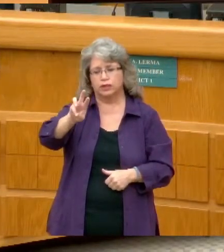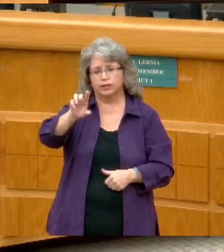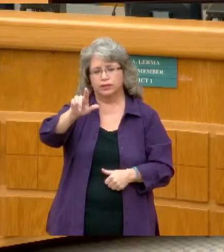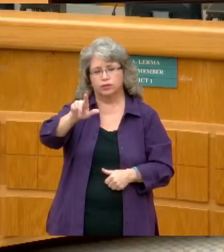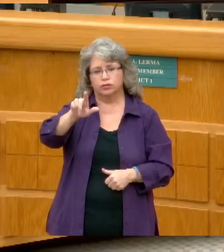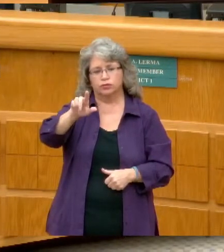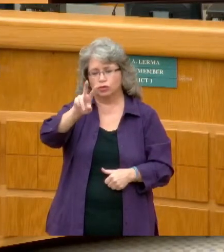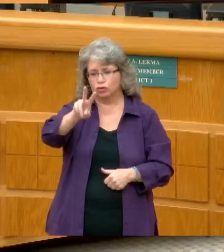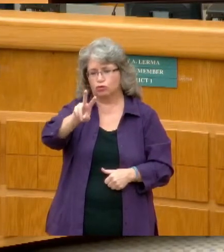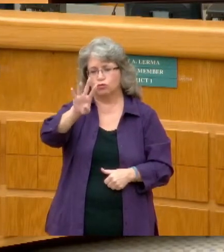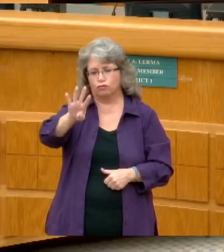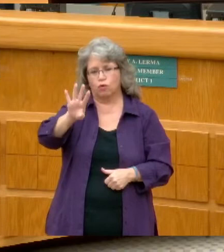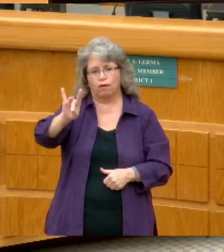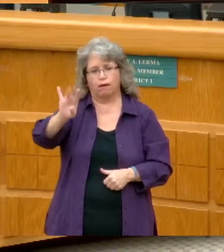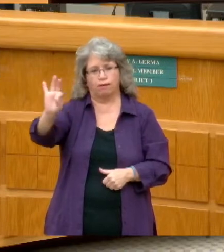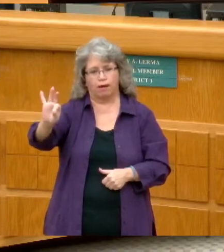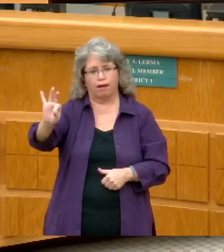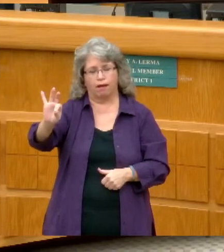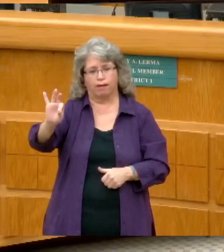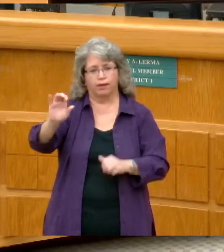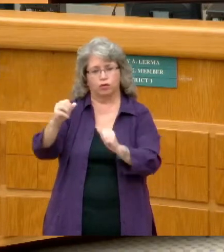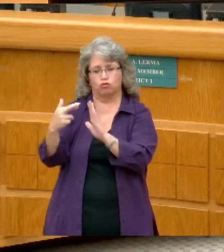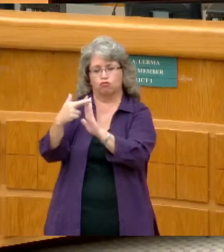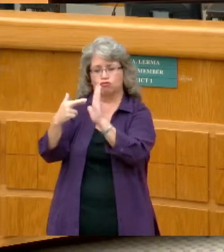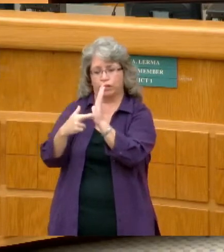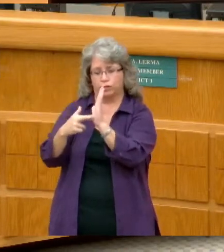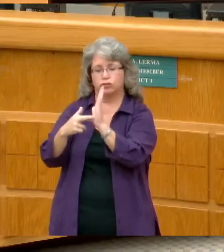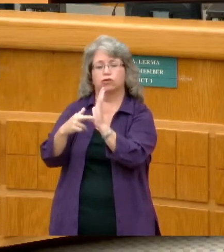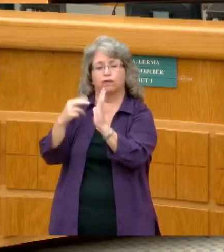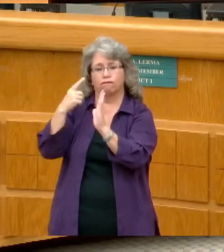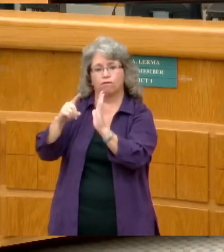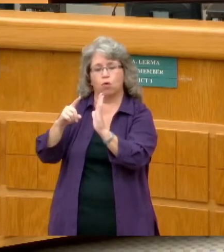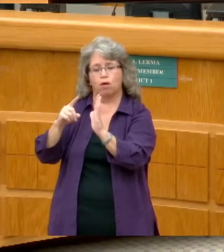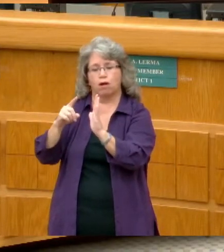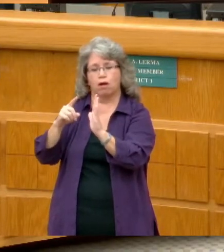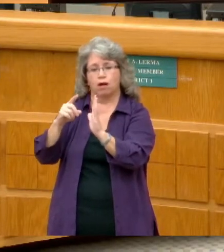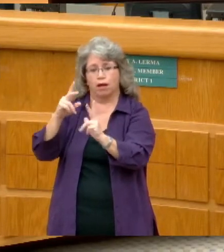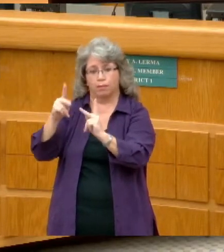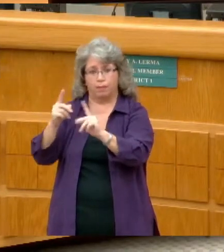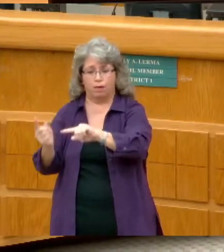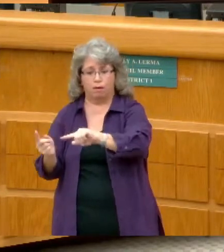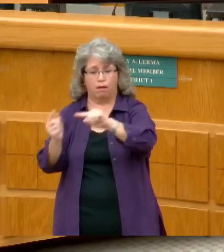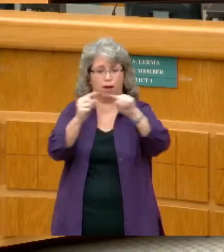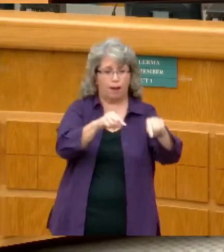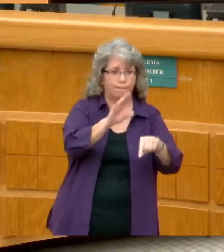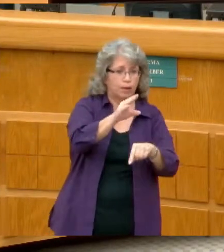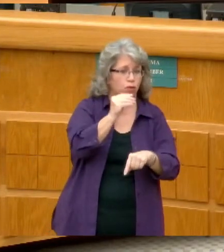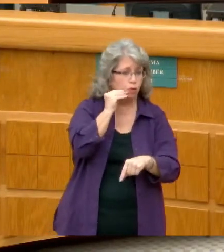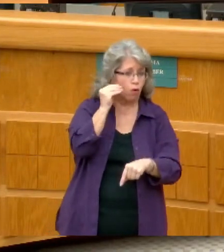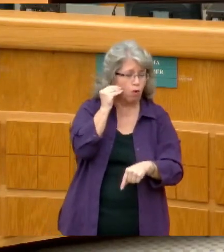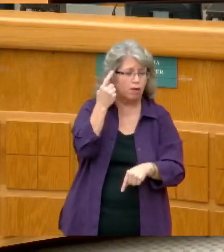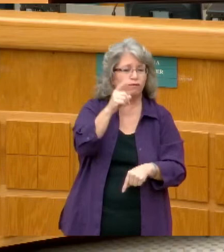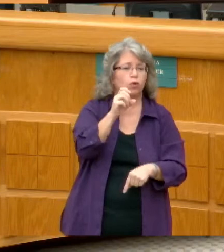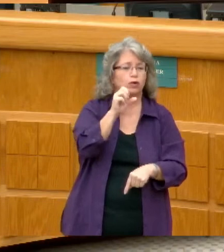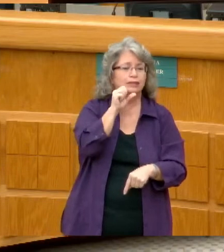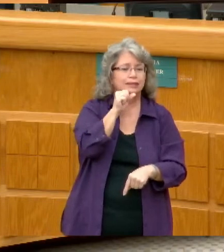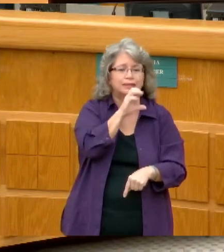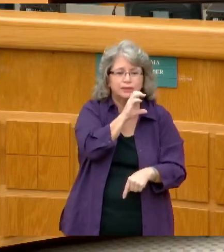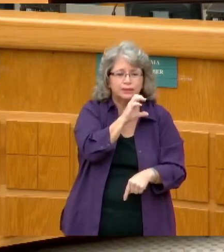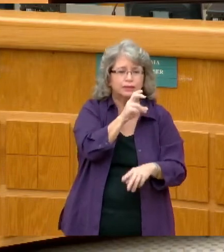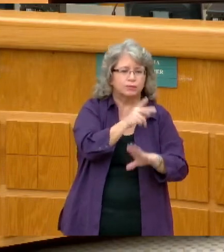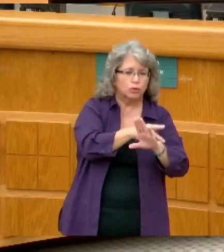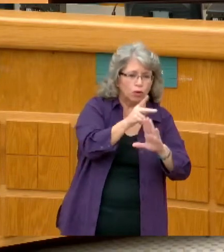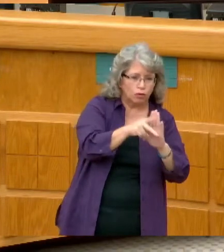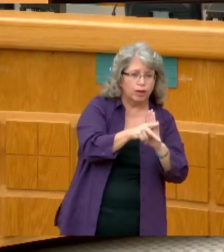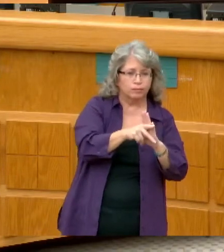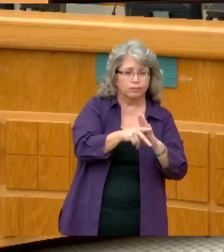361-826-2489 and register for the in-home vaccination program or the SOS program. Through this program,